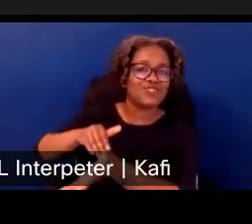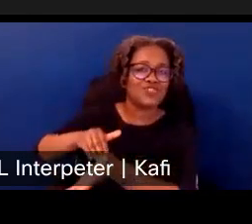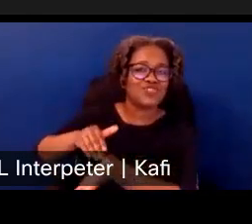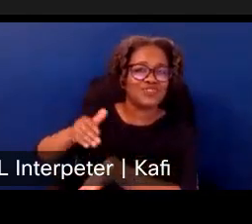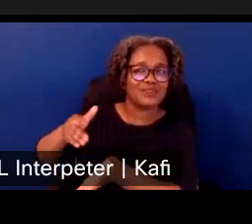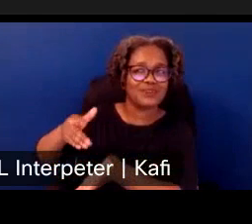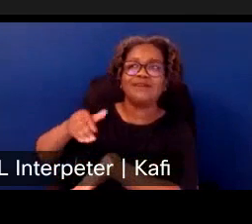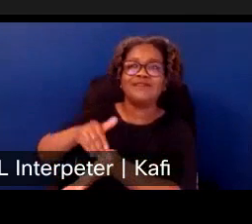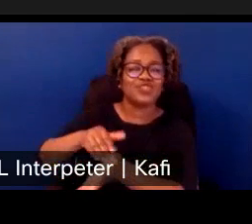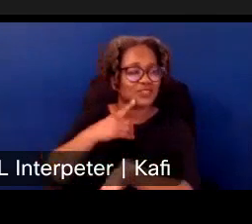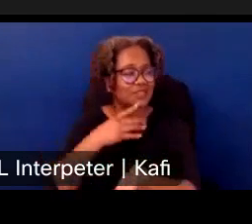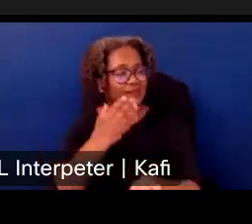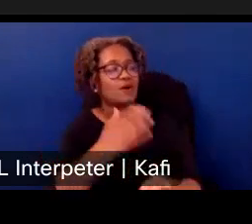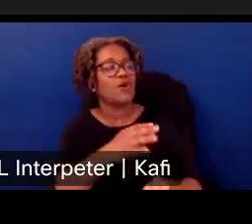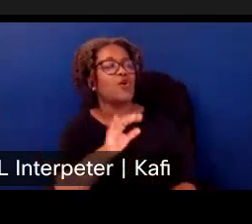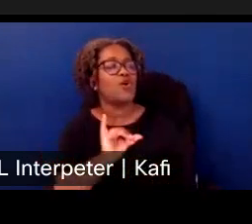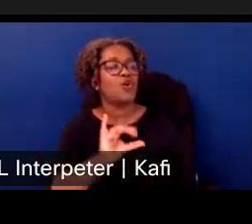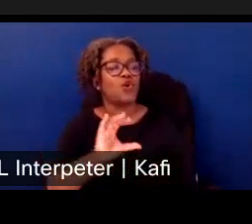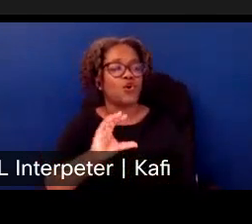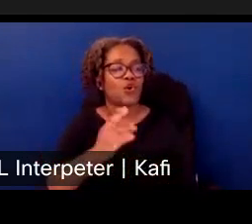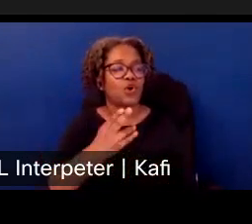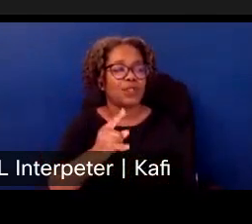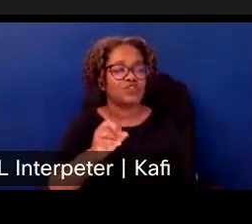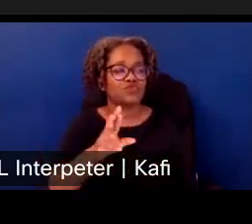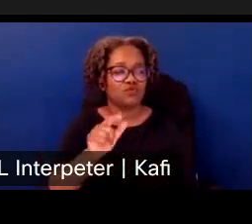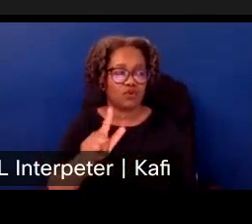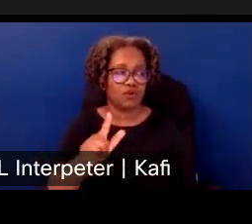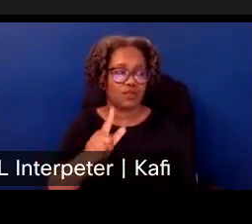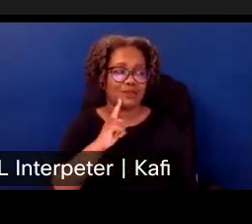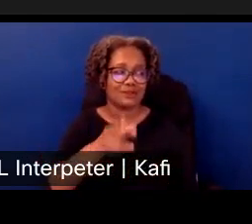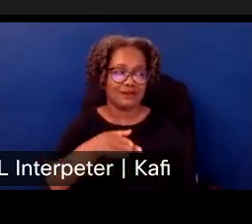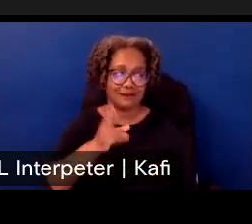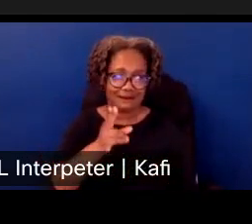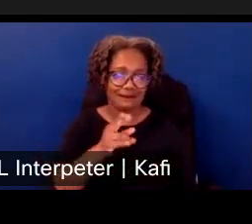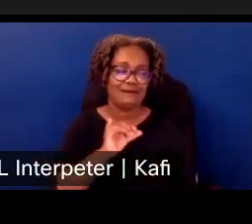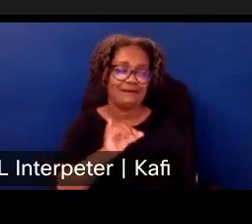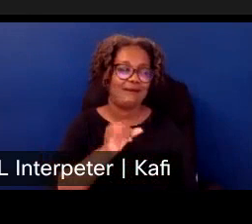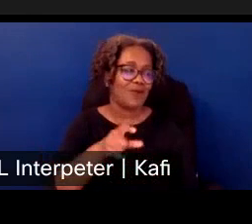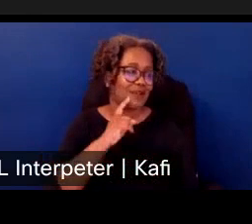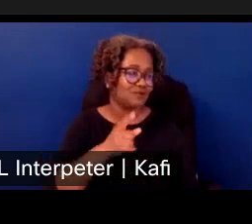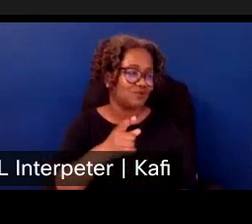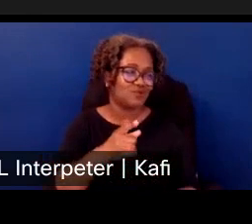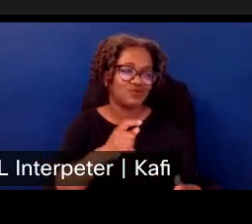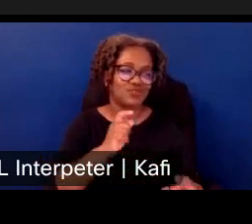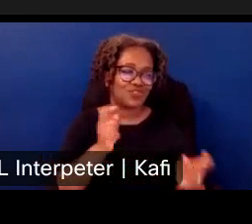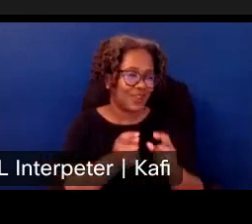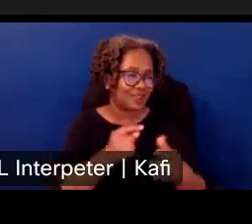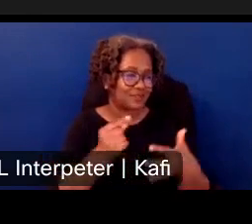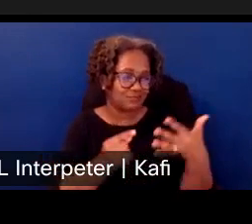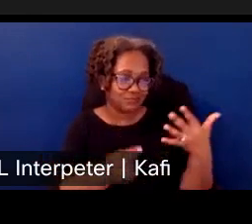in your arteries, and so we're going to need to put you on medication or we're going to have to change. So those are the things that you need to help